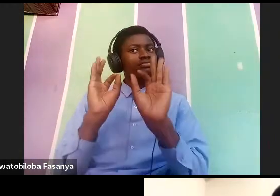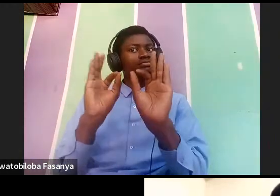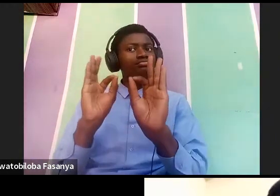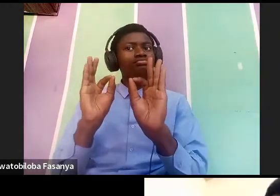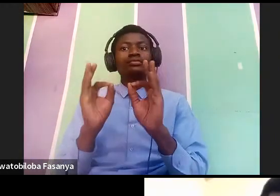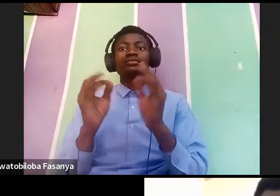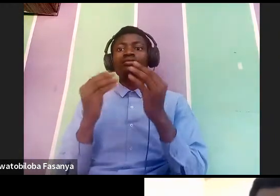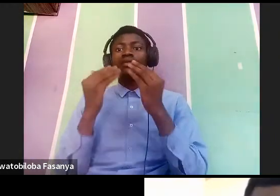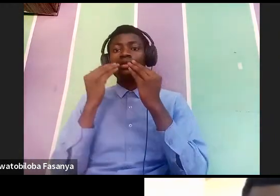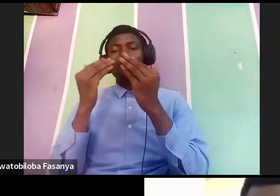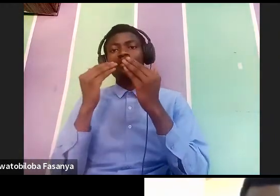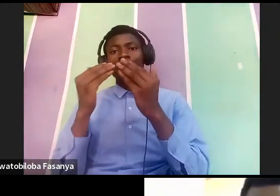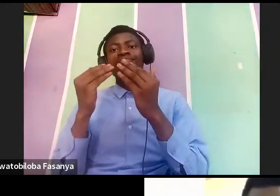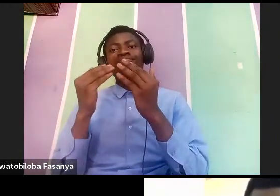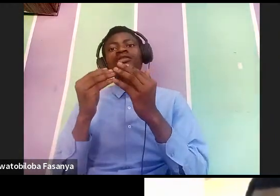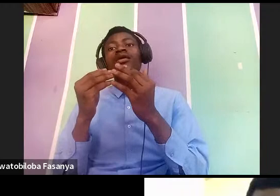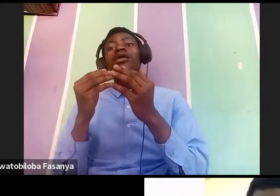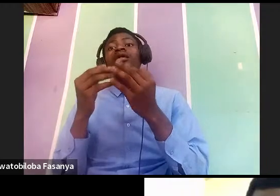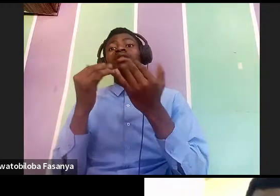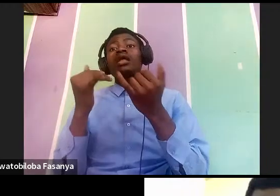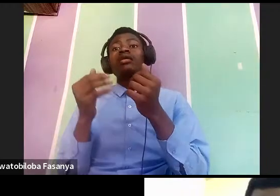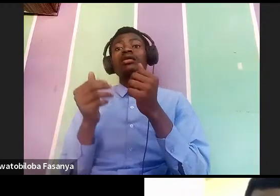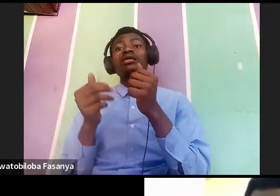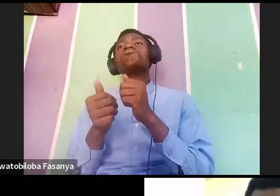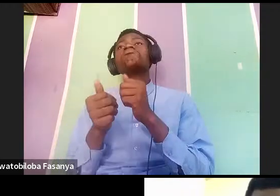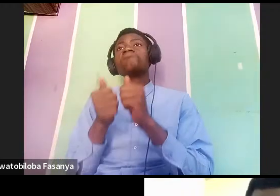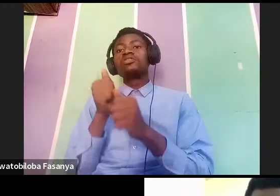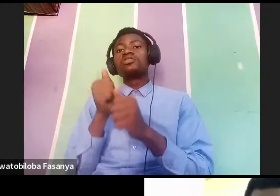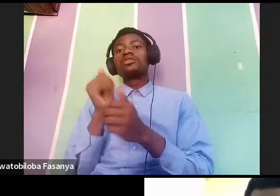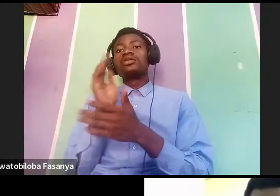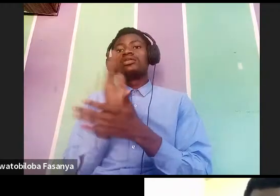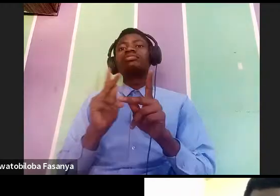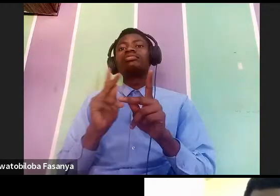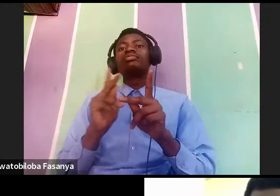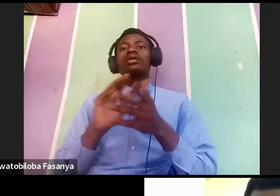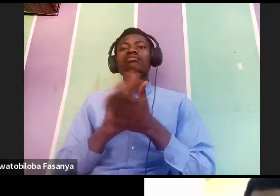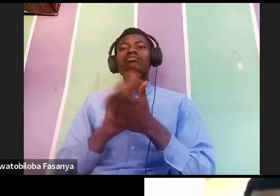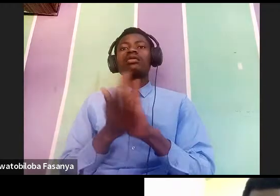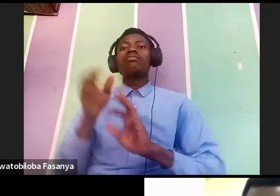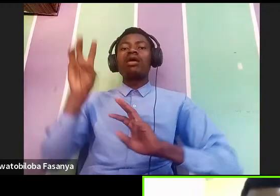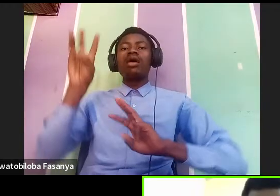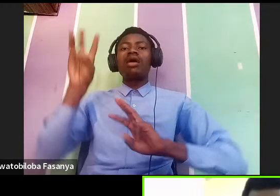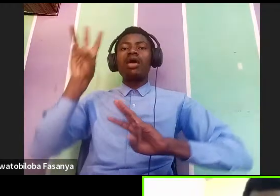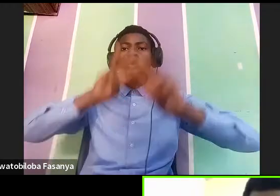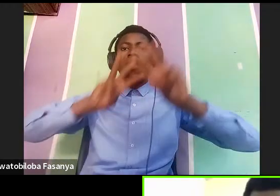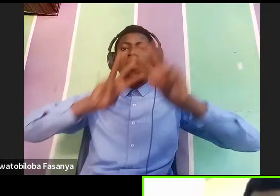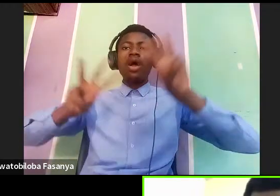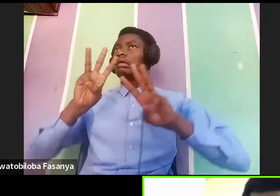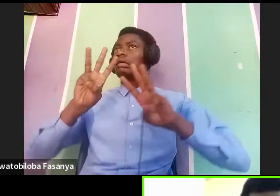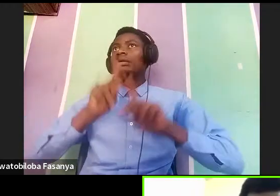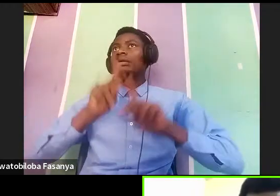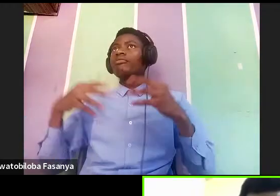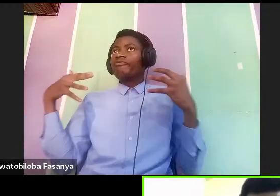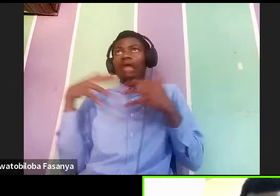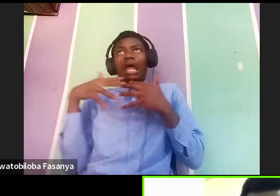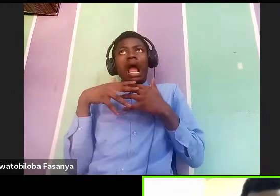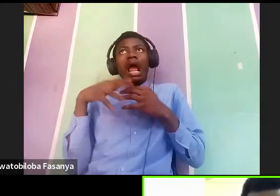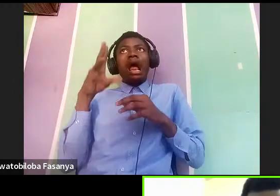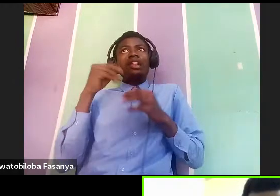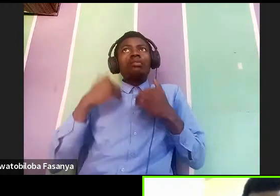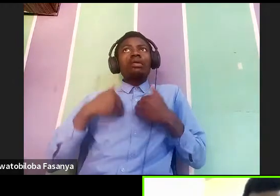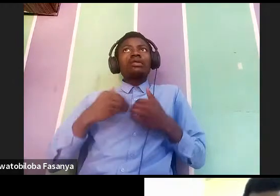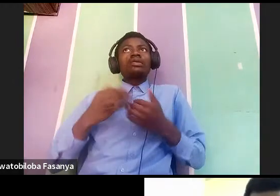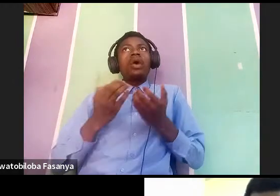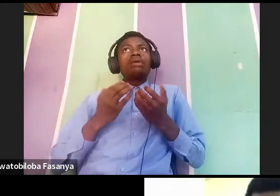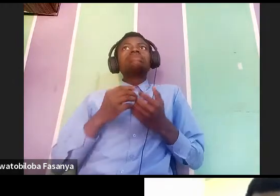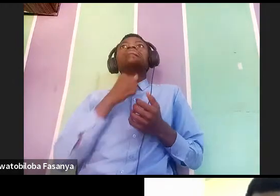taken care of at home. I know people get worried, of course, you understand, because nobody wants to go through surgery. Nobody wants clothes to be slit up. So that's